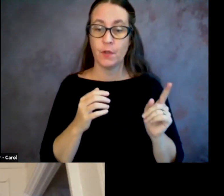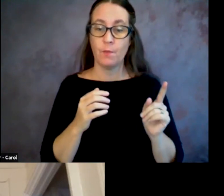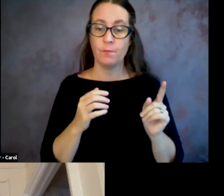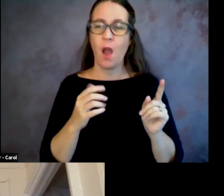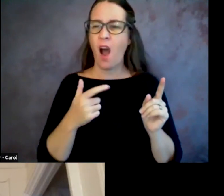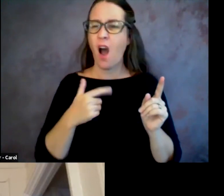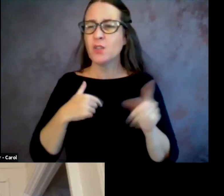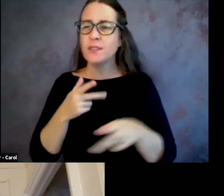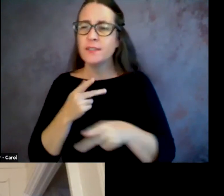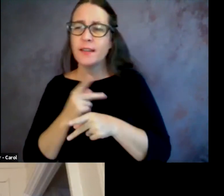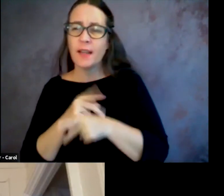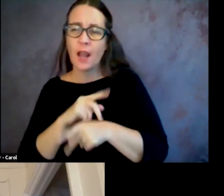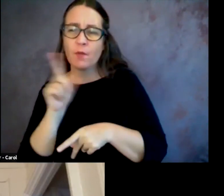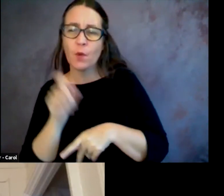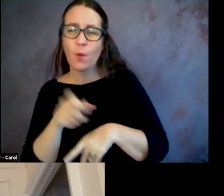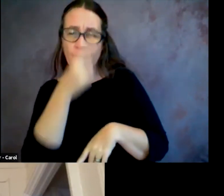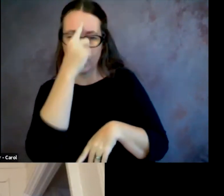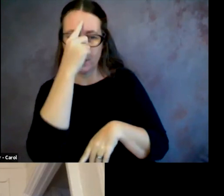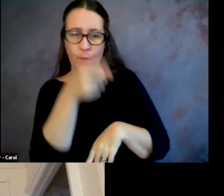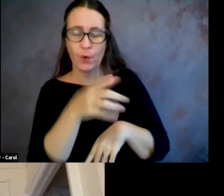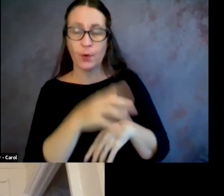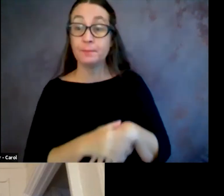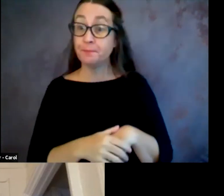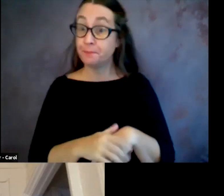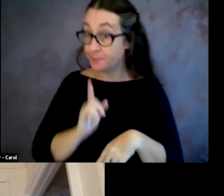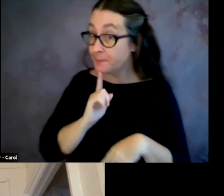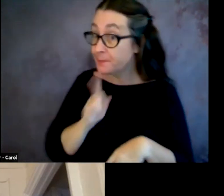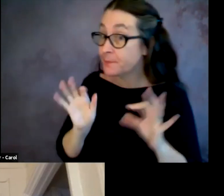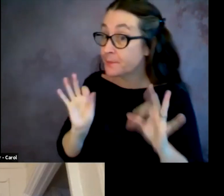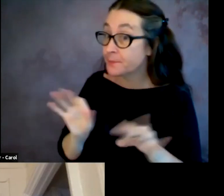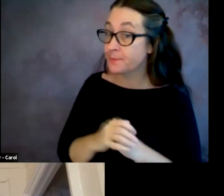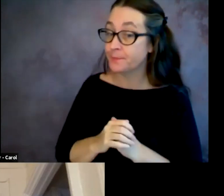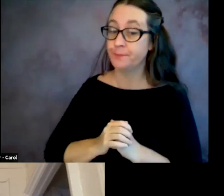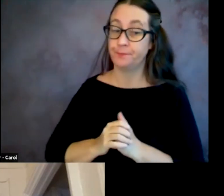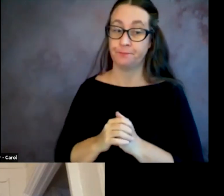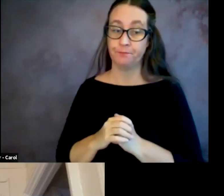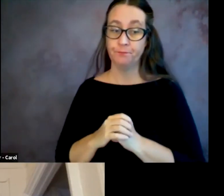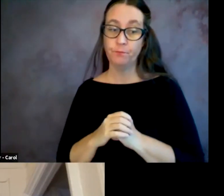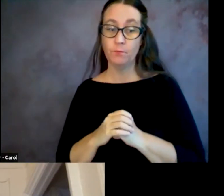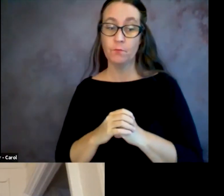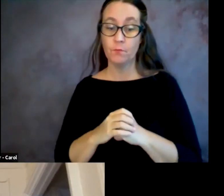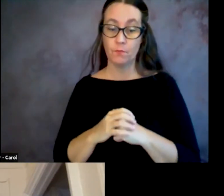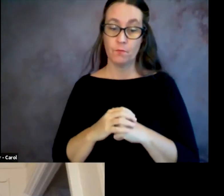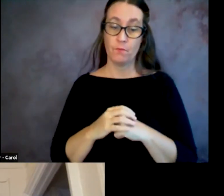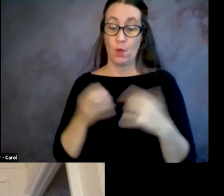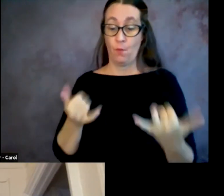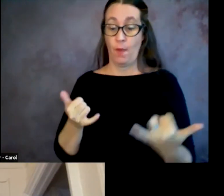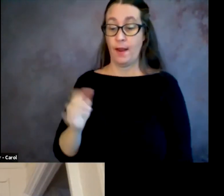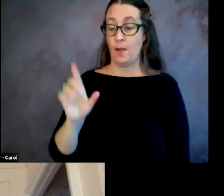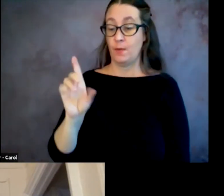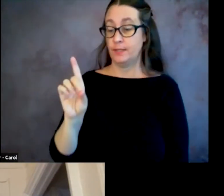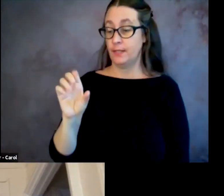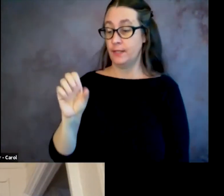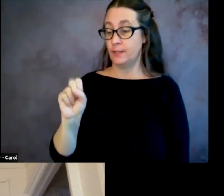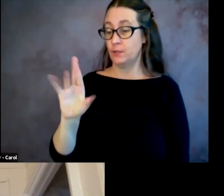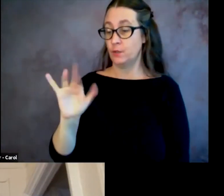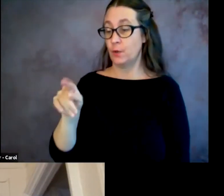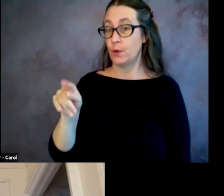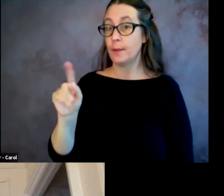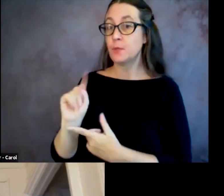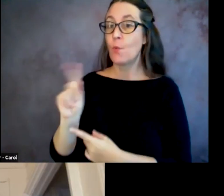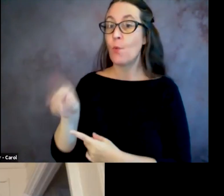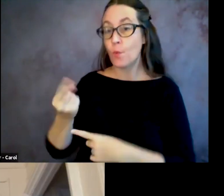ahead. Perfect. So to answer your question, right now, Descript is only